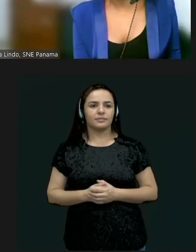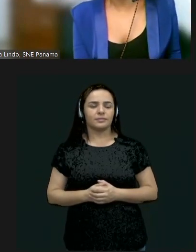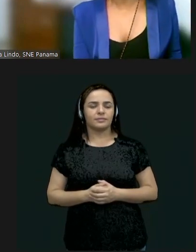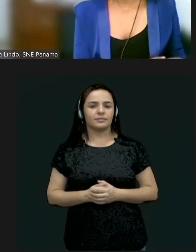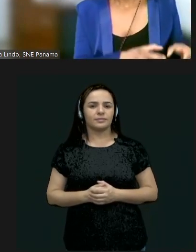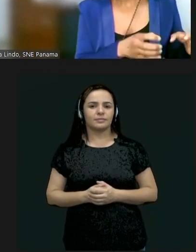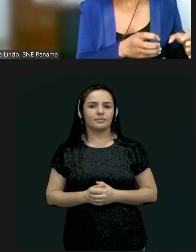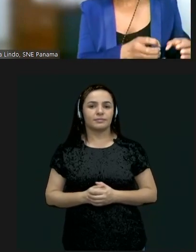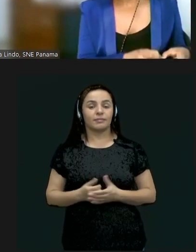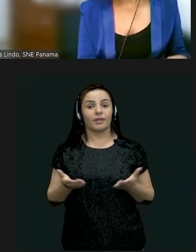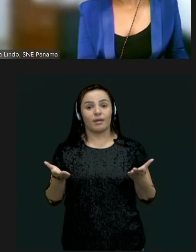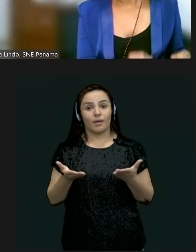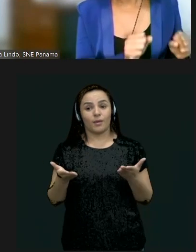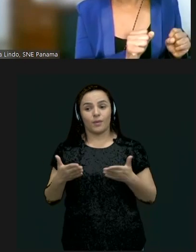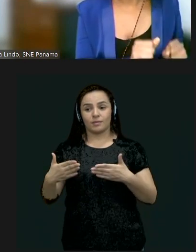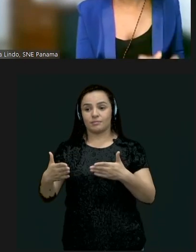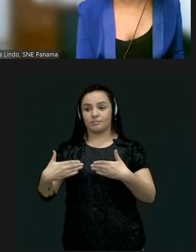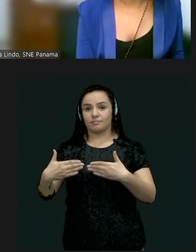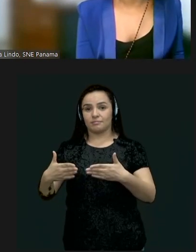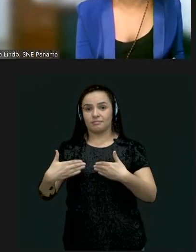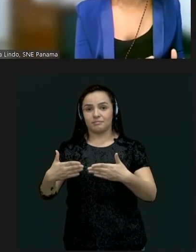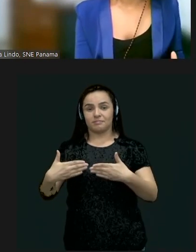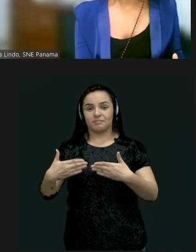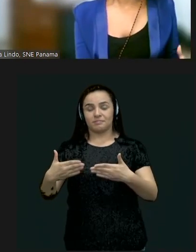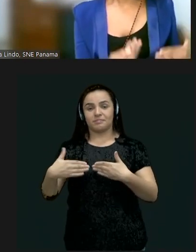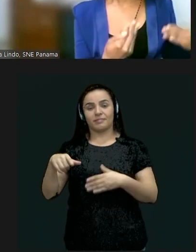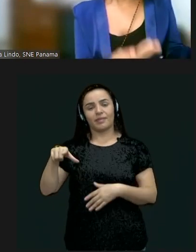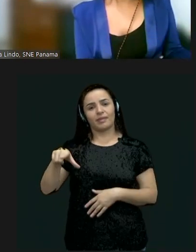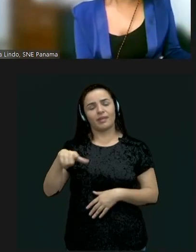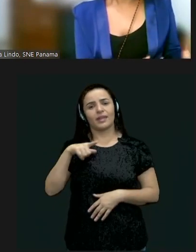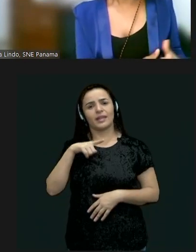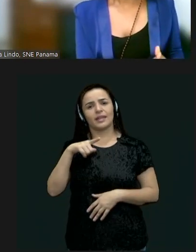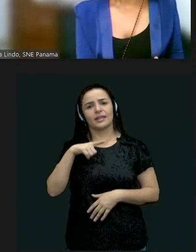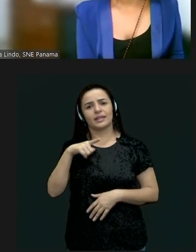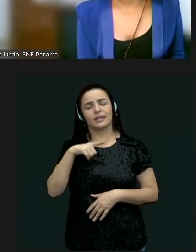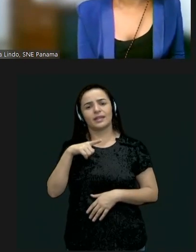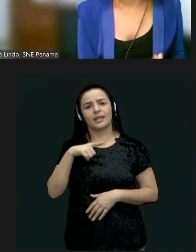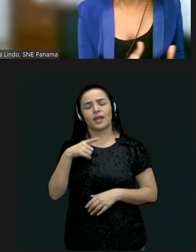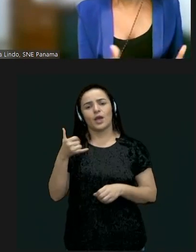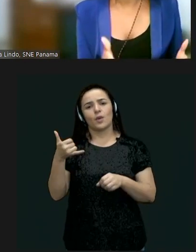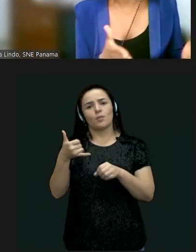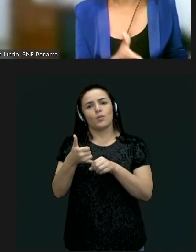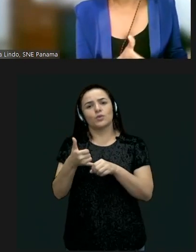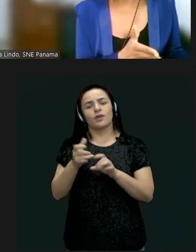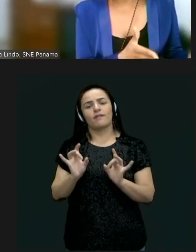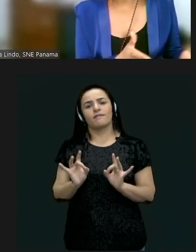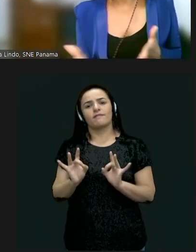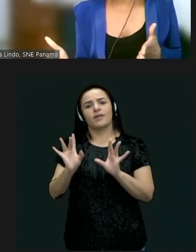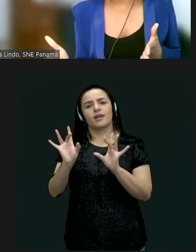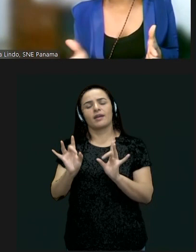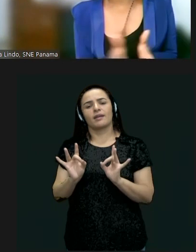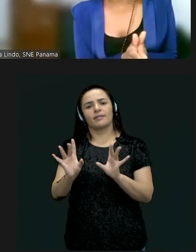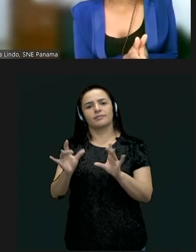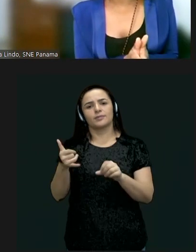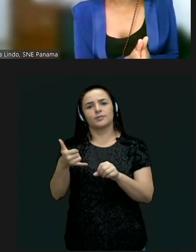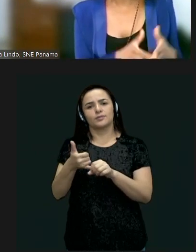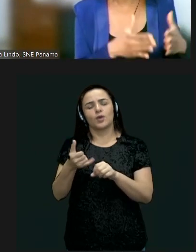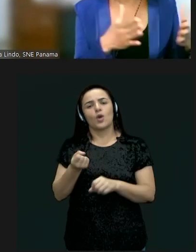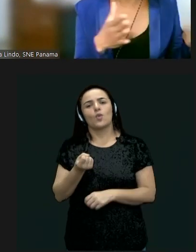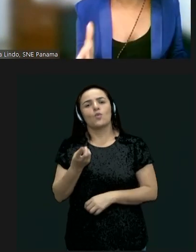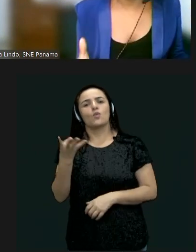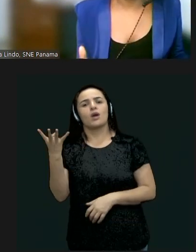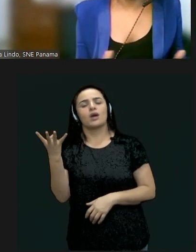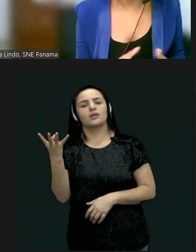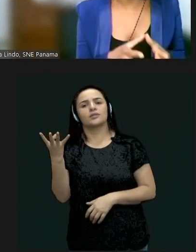right now in Panama, yearly, the amount of fuels that we sell to the ships